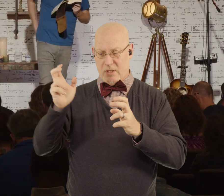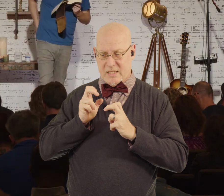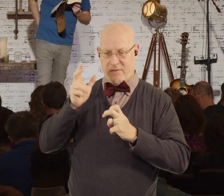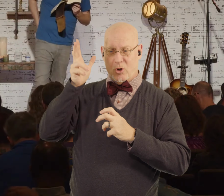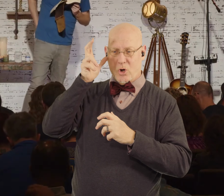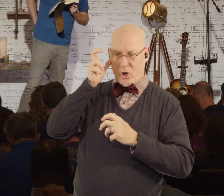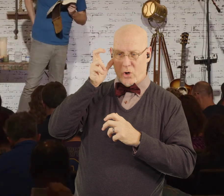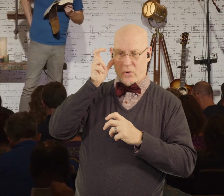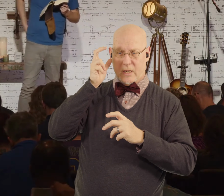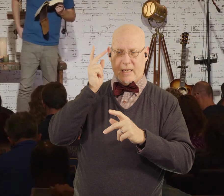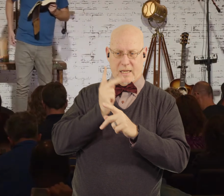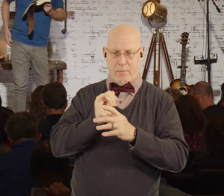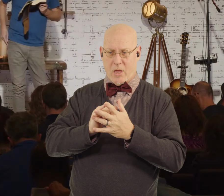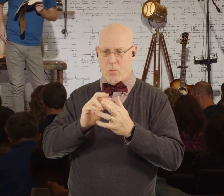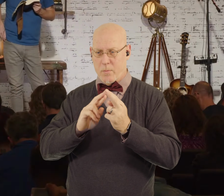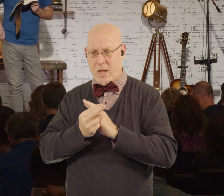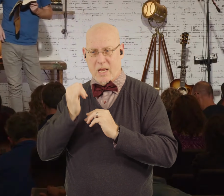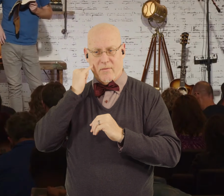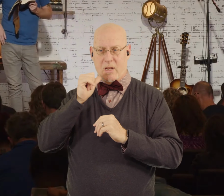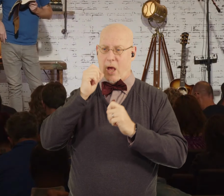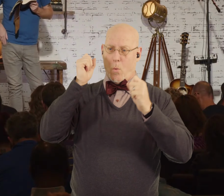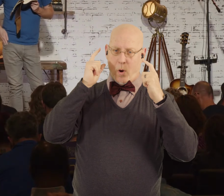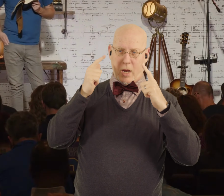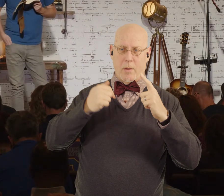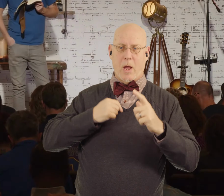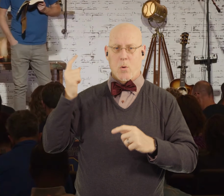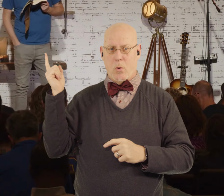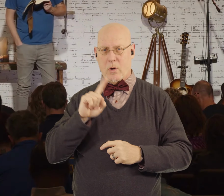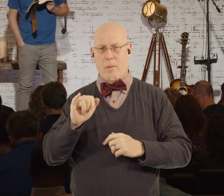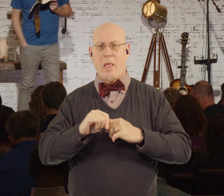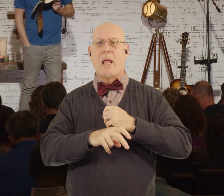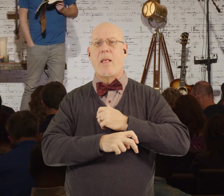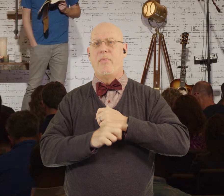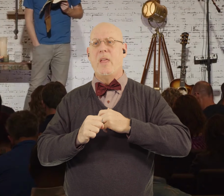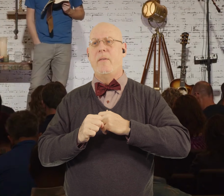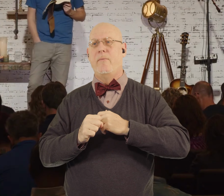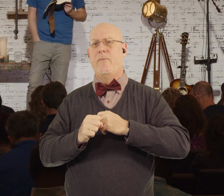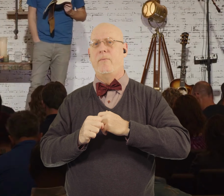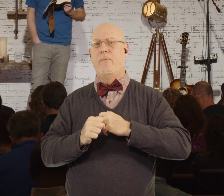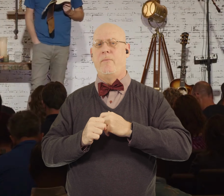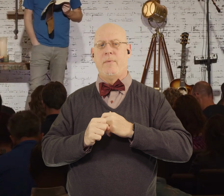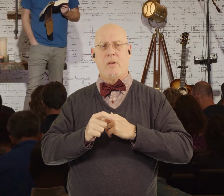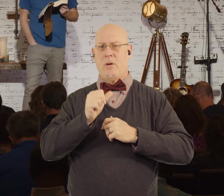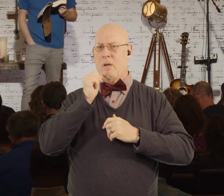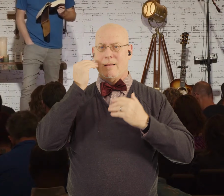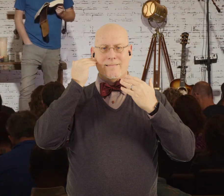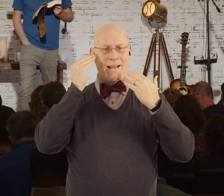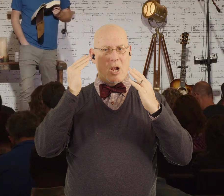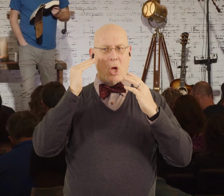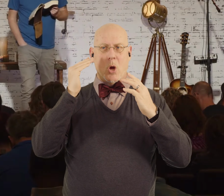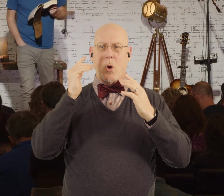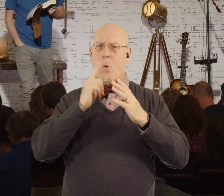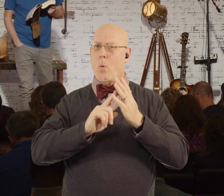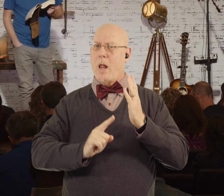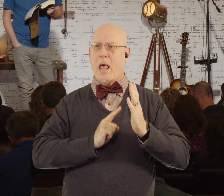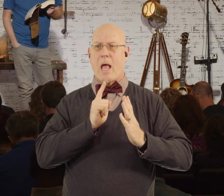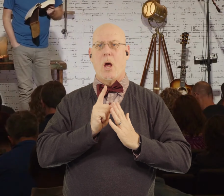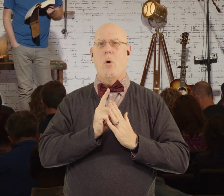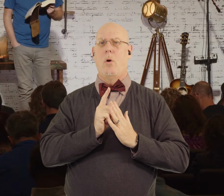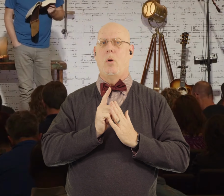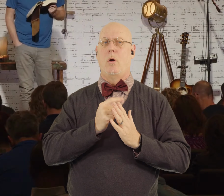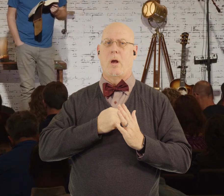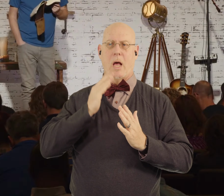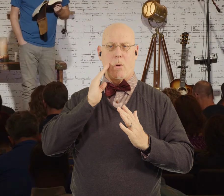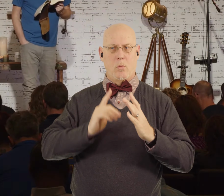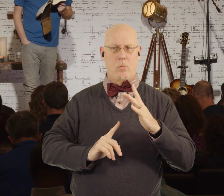Remember then, verse 3, what you have received and heard, keep it and repent. If you will not wake up, I will come like a thief, and you will not know at